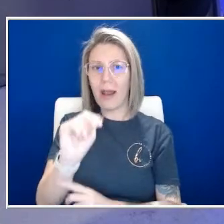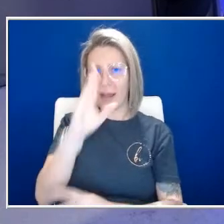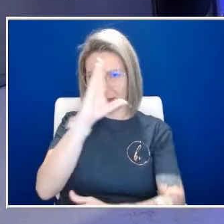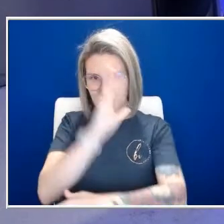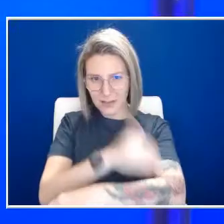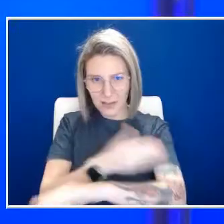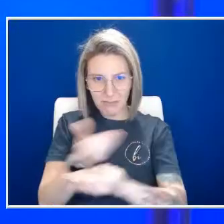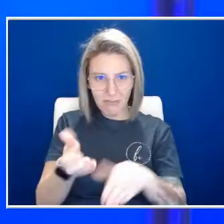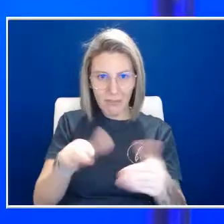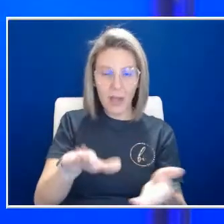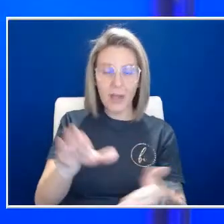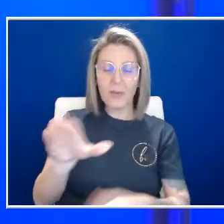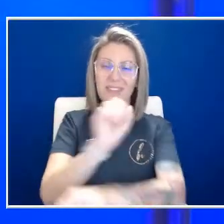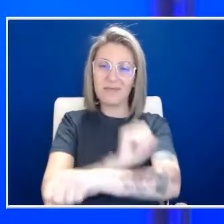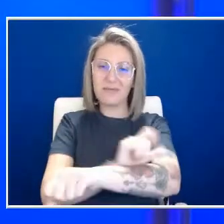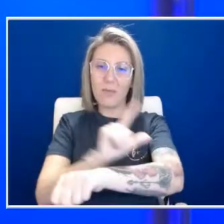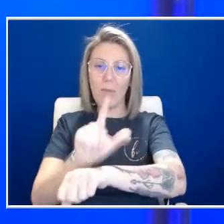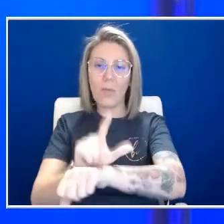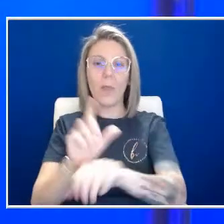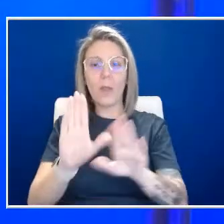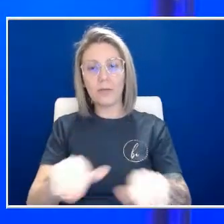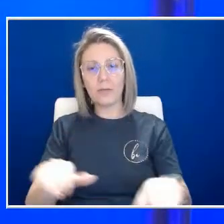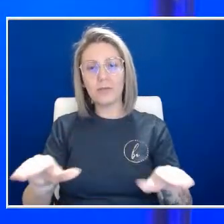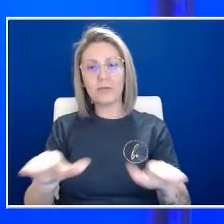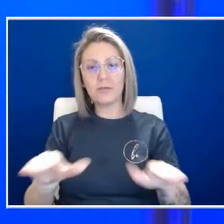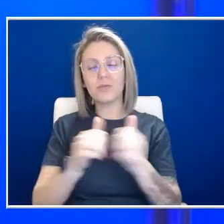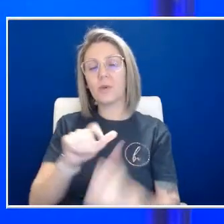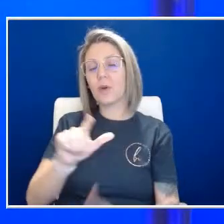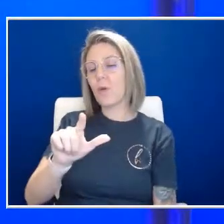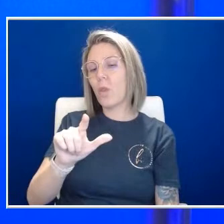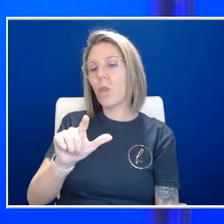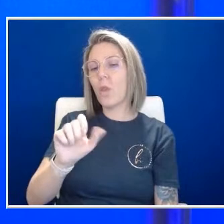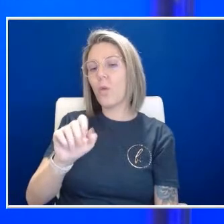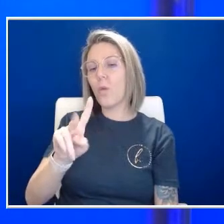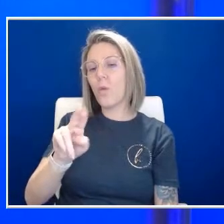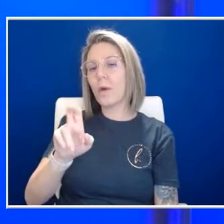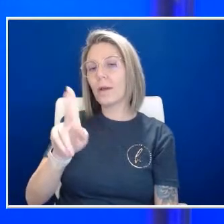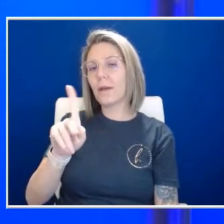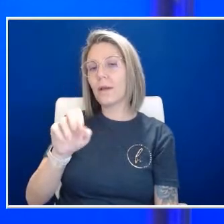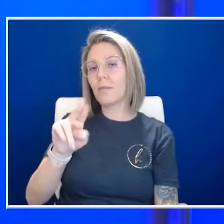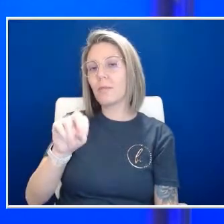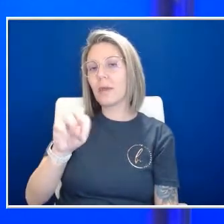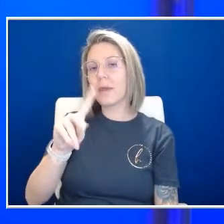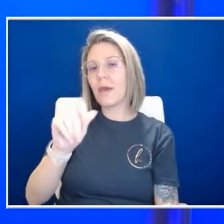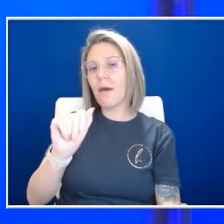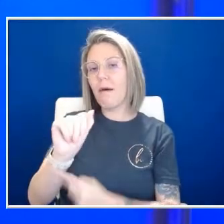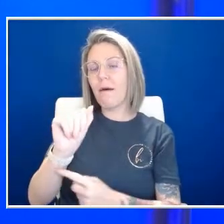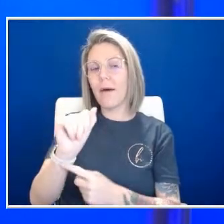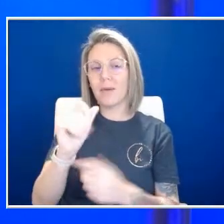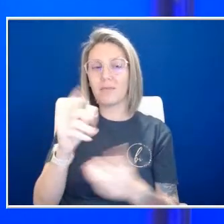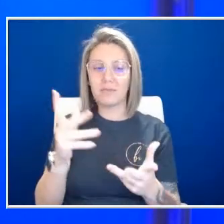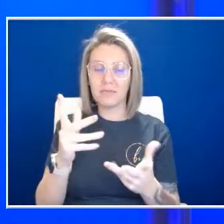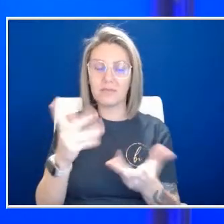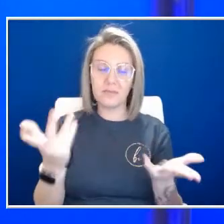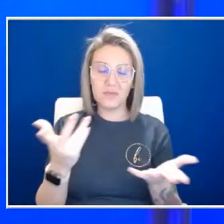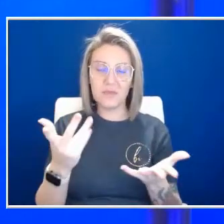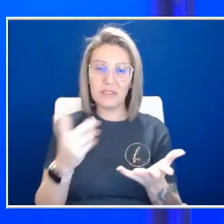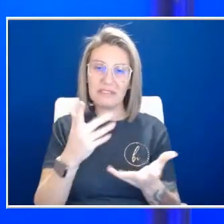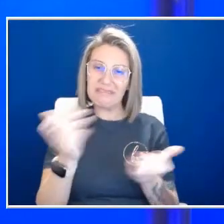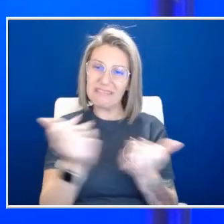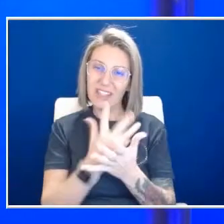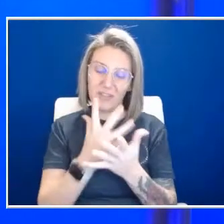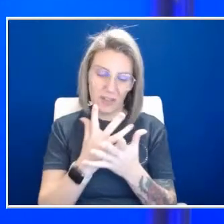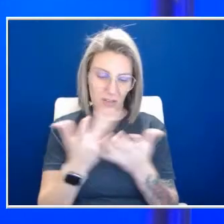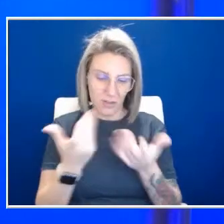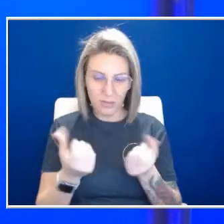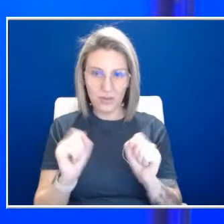for a year of leukemia. And then in the end, all the things they tried, he passed away at age 11.